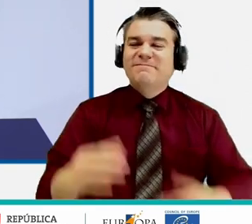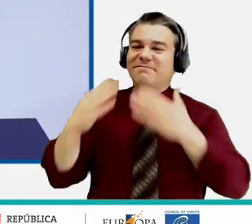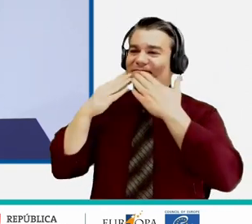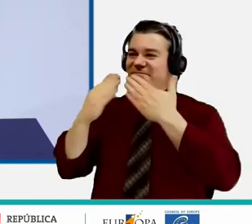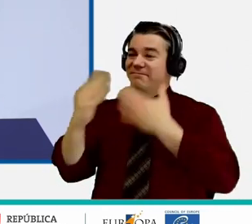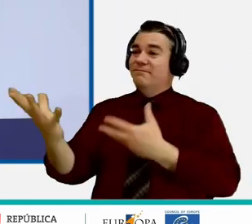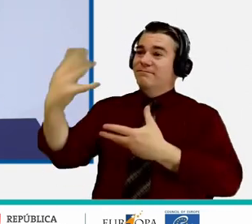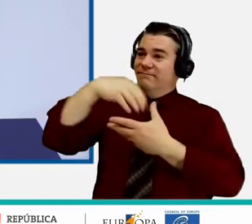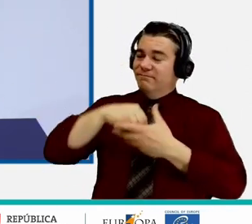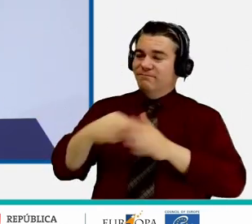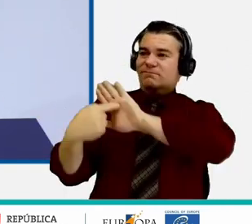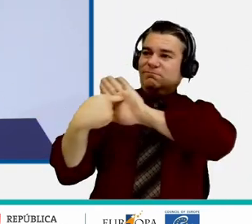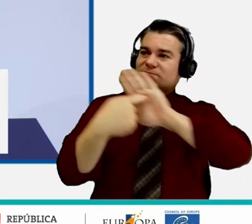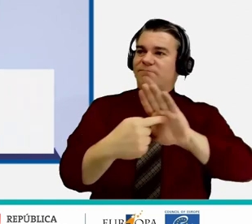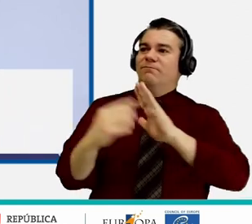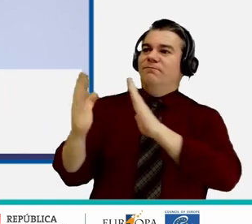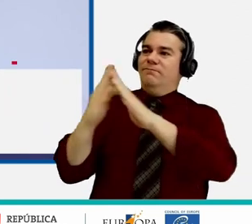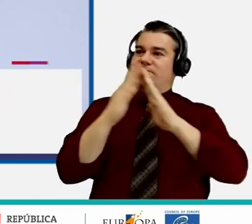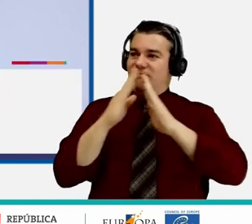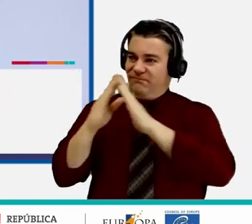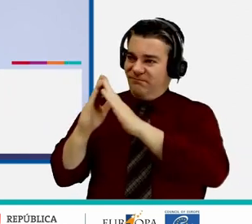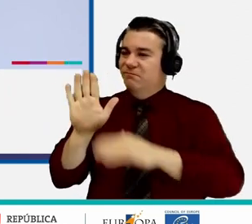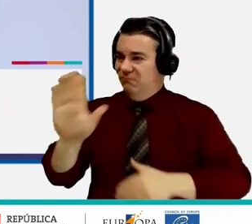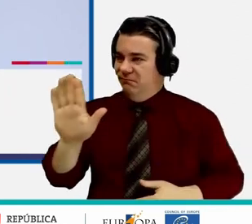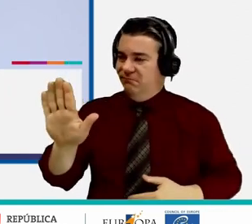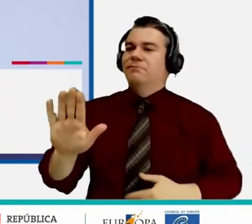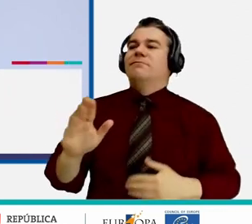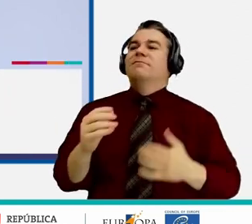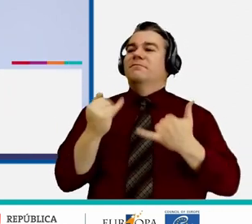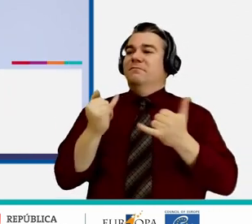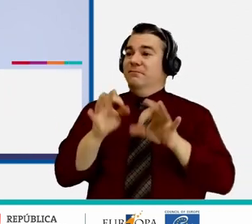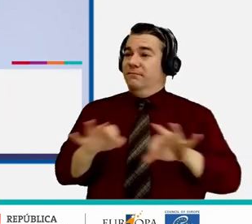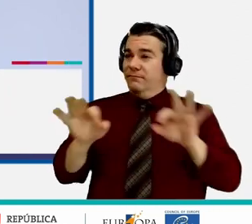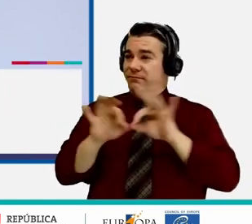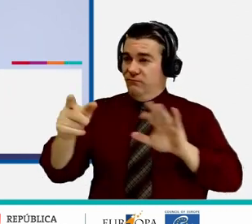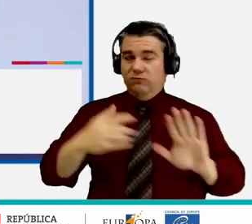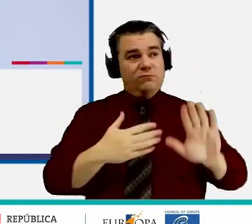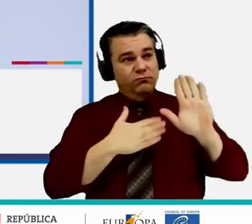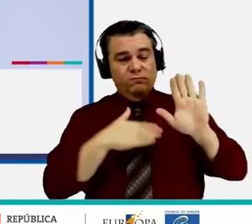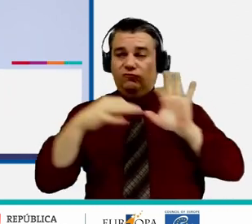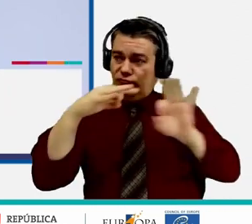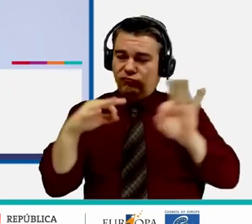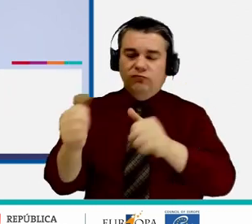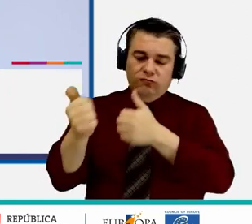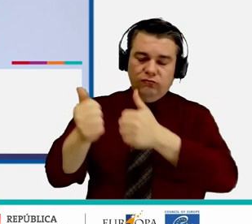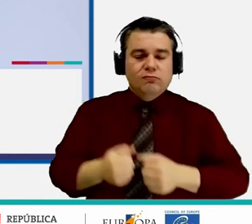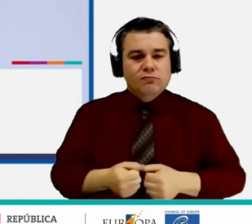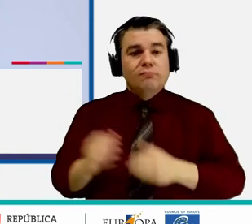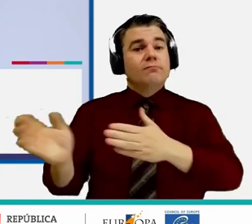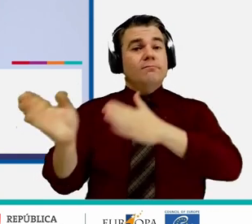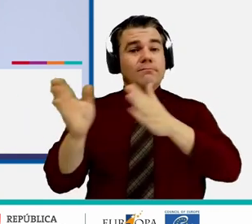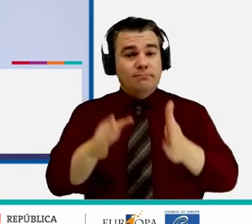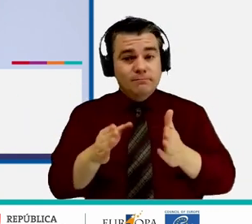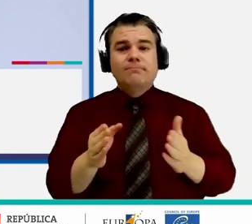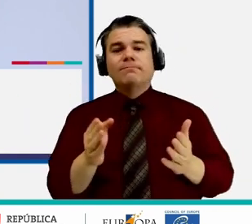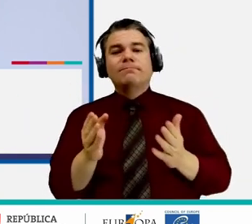of the city of Dushanbe. It was very important to hear your testimony. We now go further, and I'd